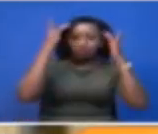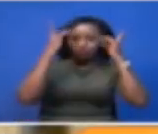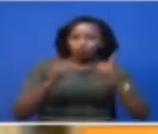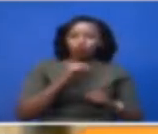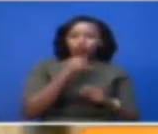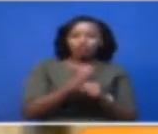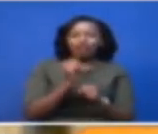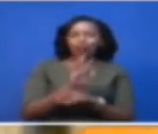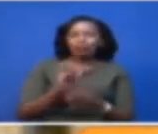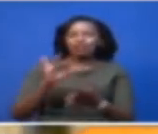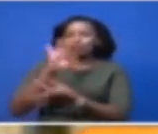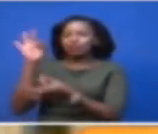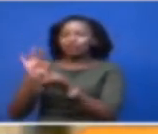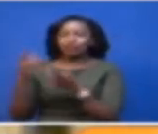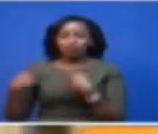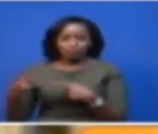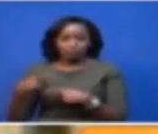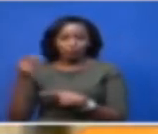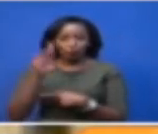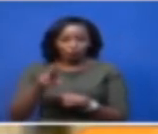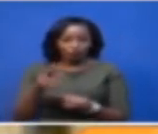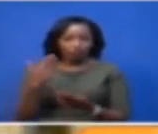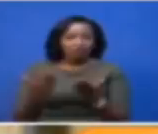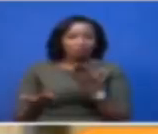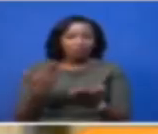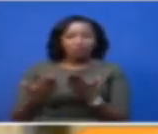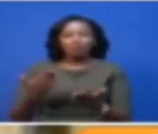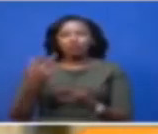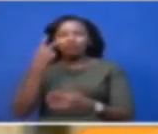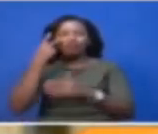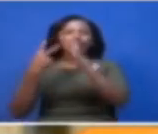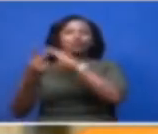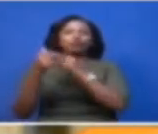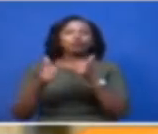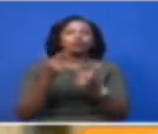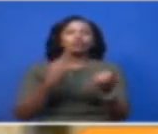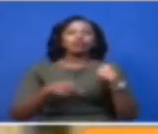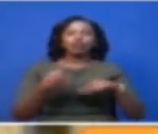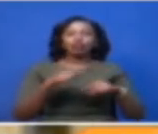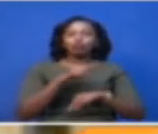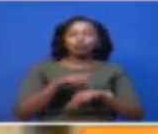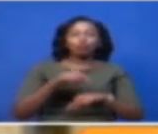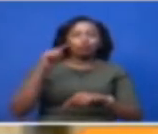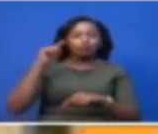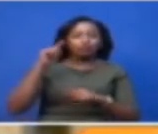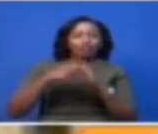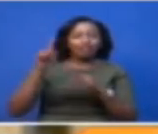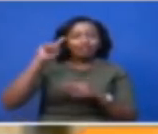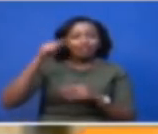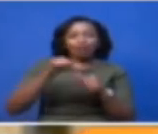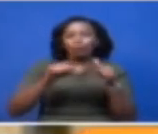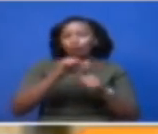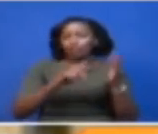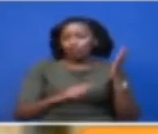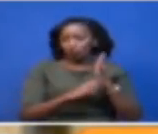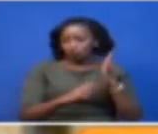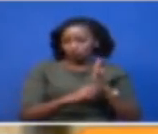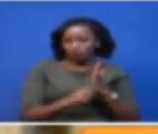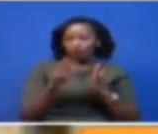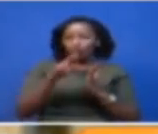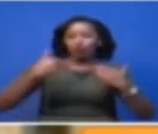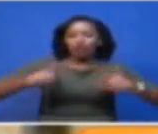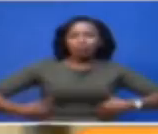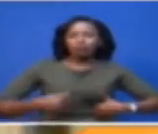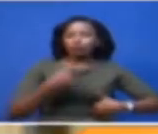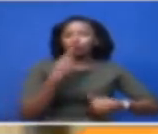or whatever kind of tech maven view comes to mind when you think about tech. It's to say even somebody like me or somebody who's